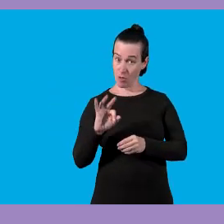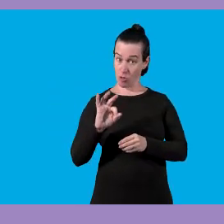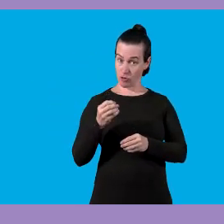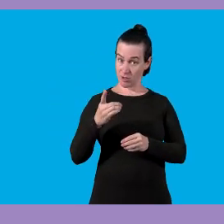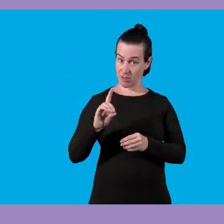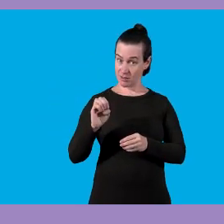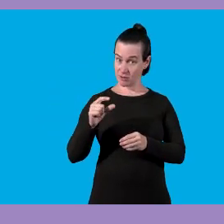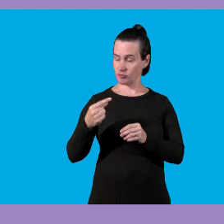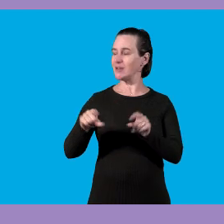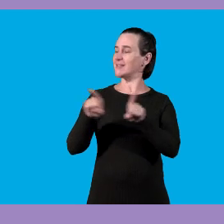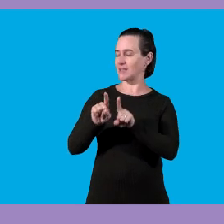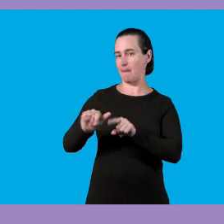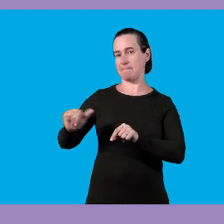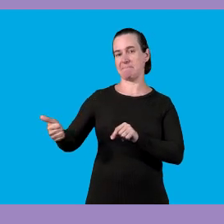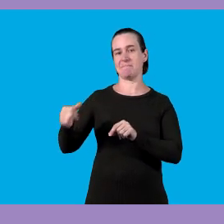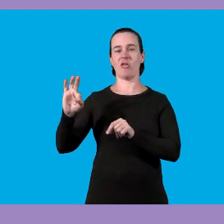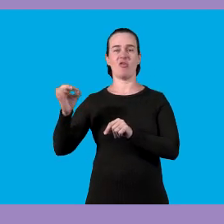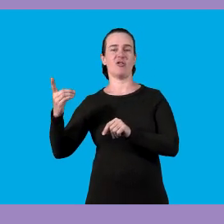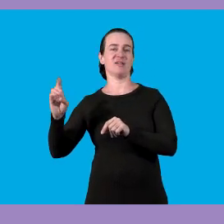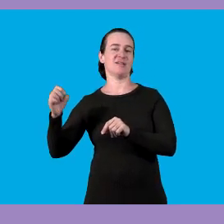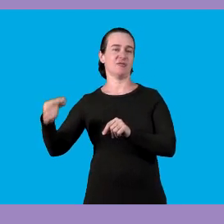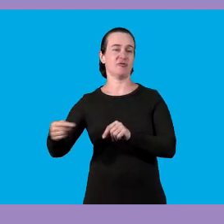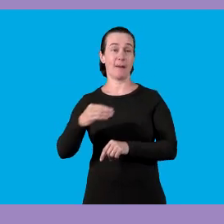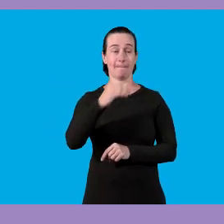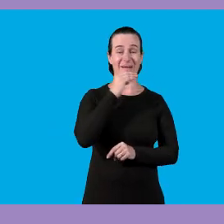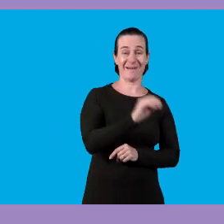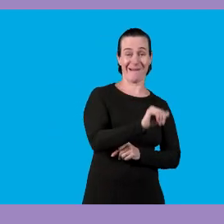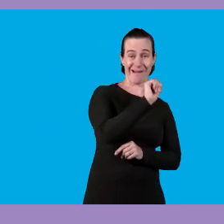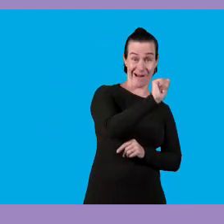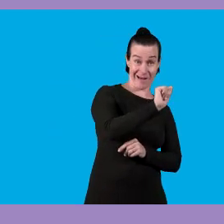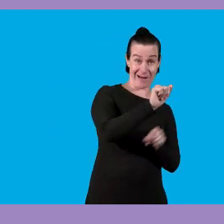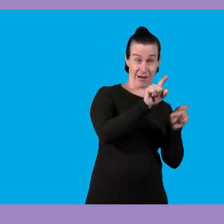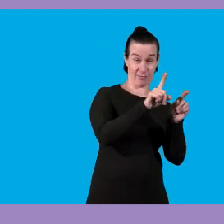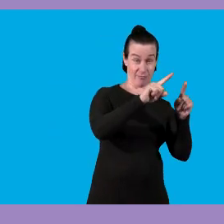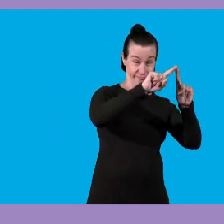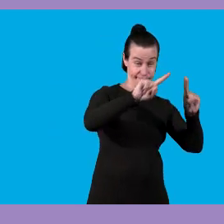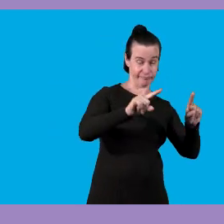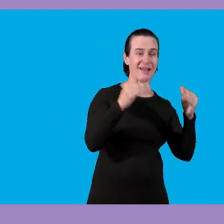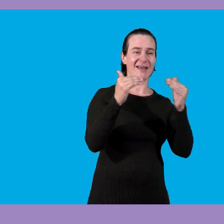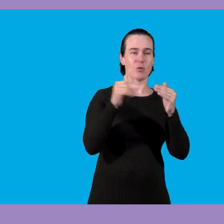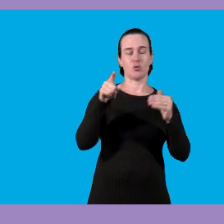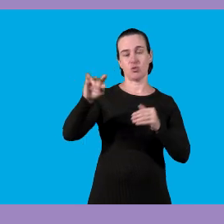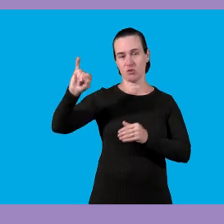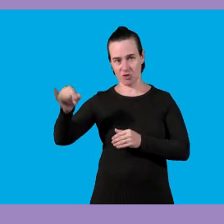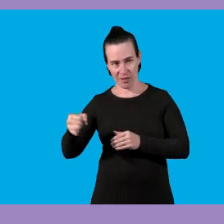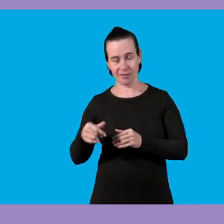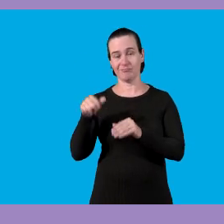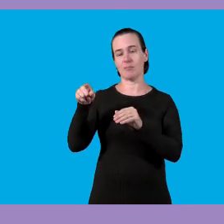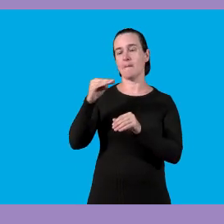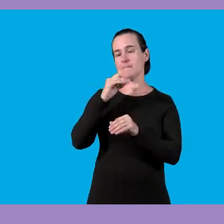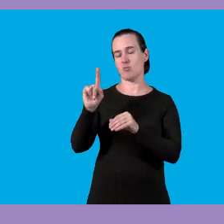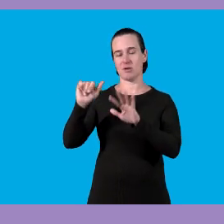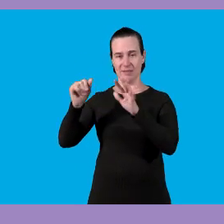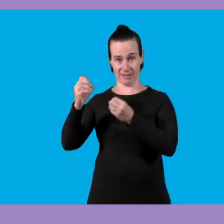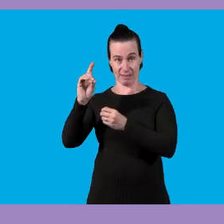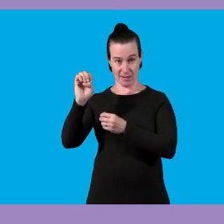So because of that, we are able to say angle A equals to angle J, which equals to 60 degrees. And then